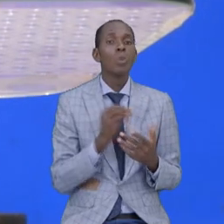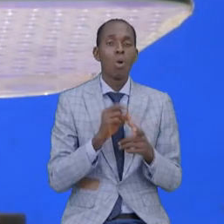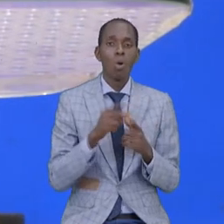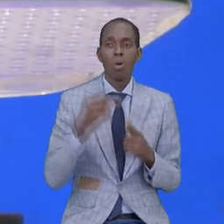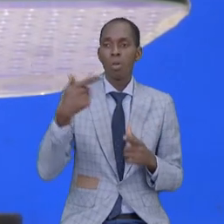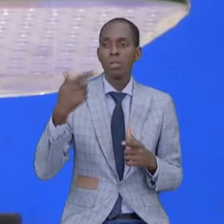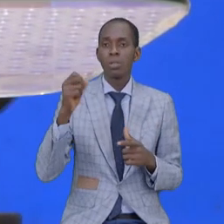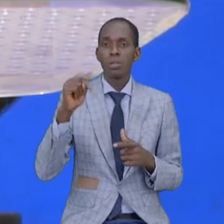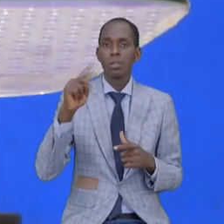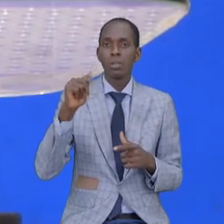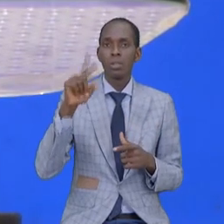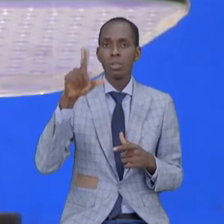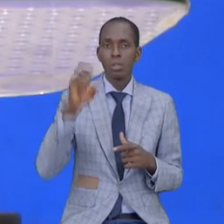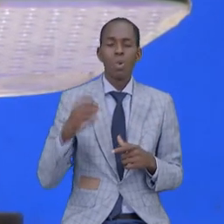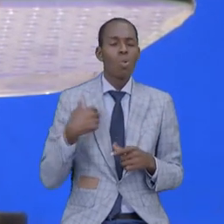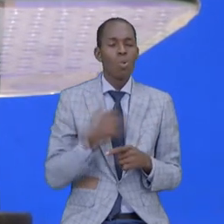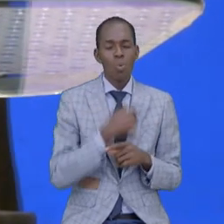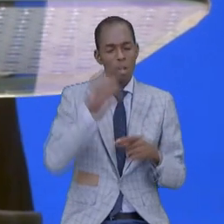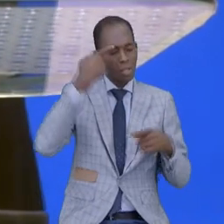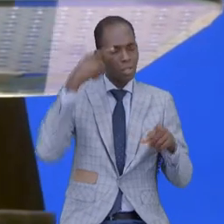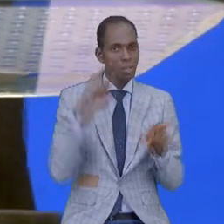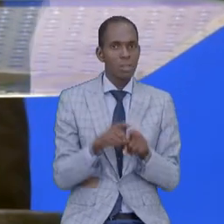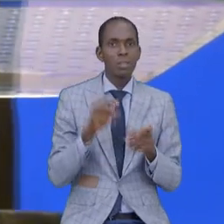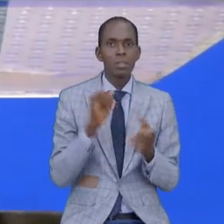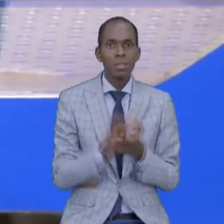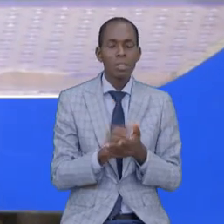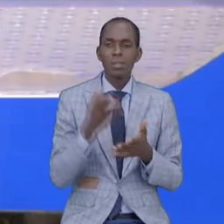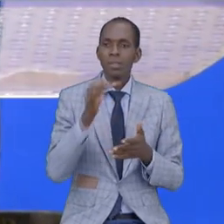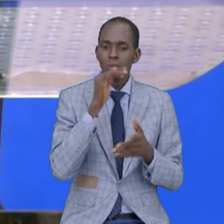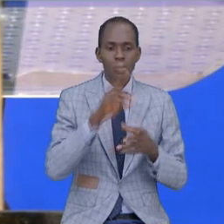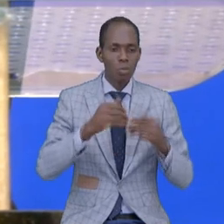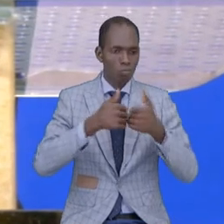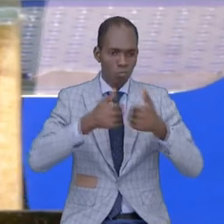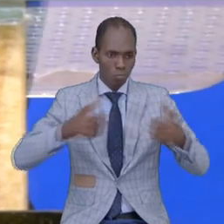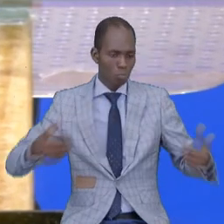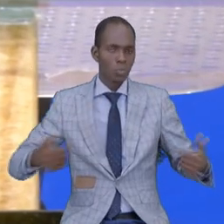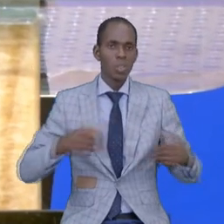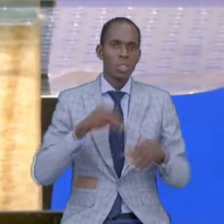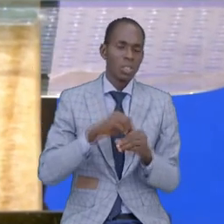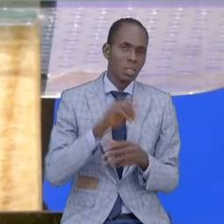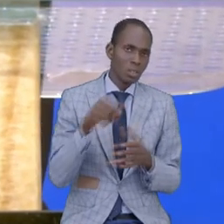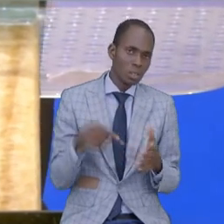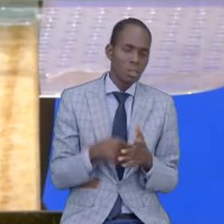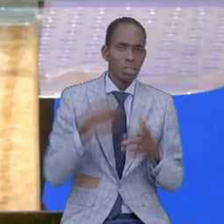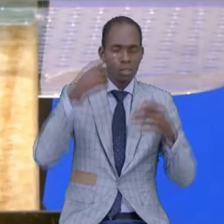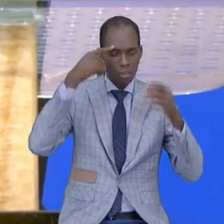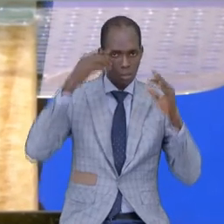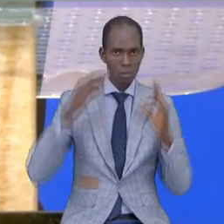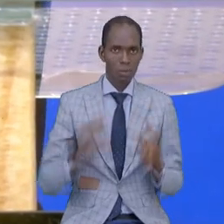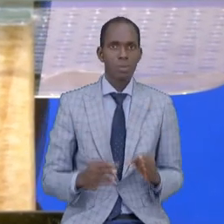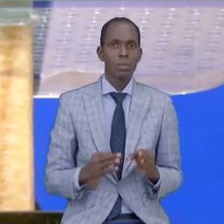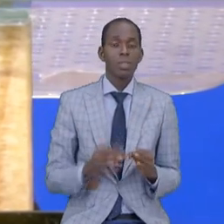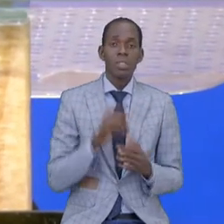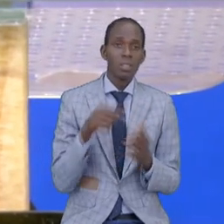we conclude, and there is no contradiction to this conclusion, this is